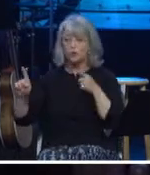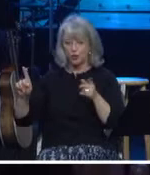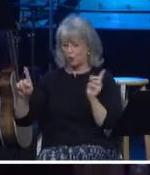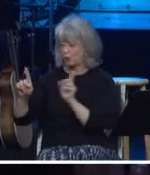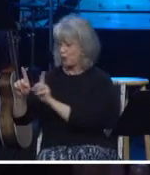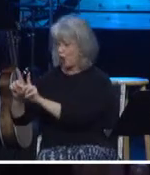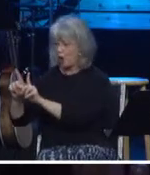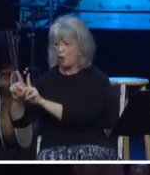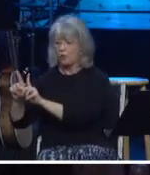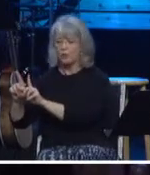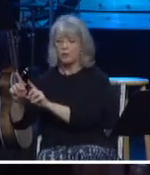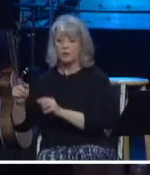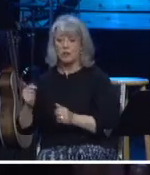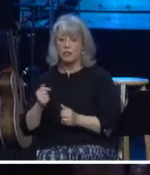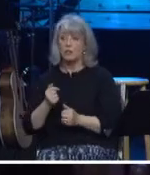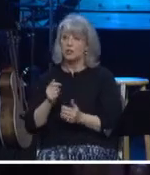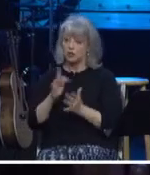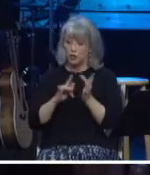Jesus loves.